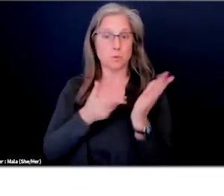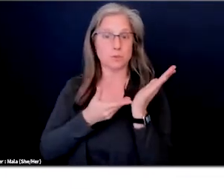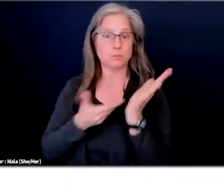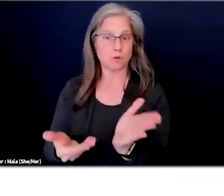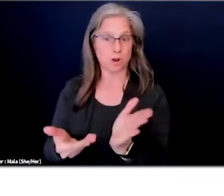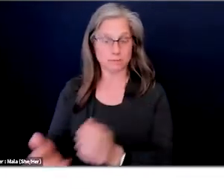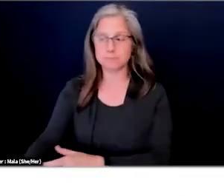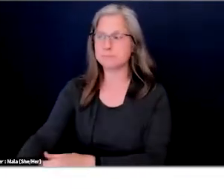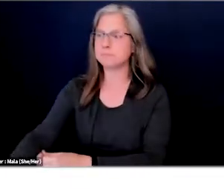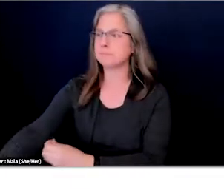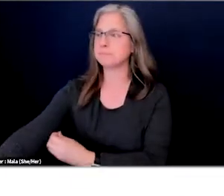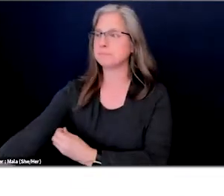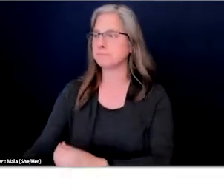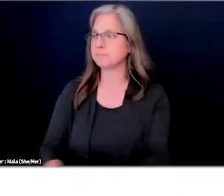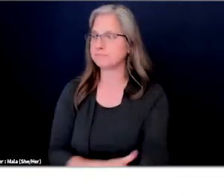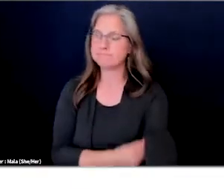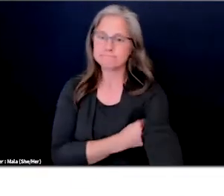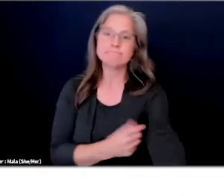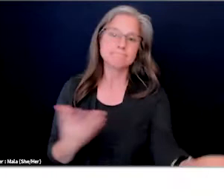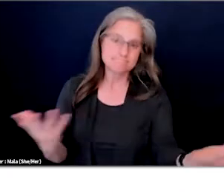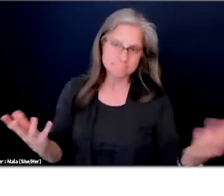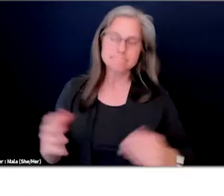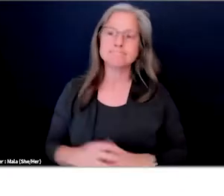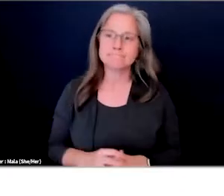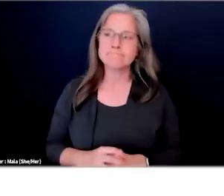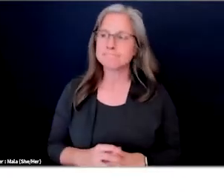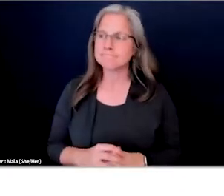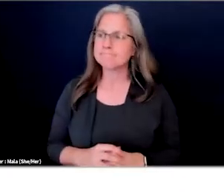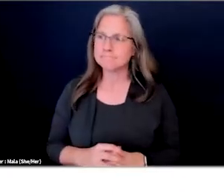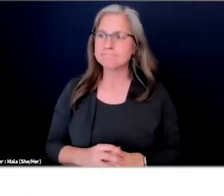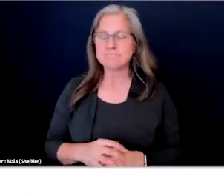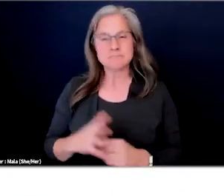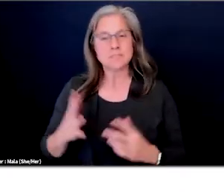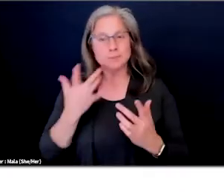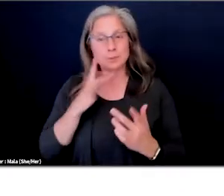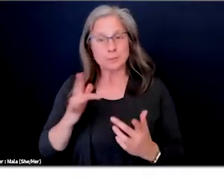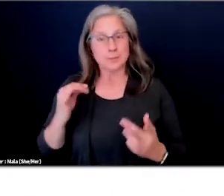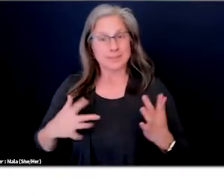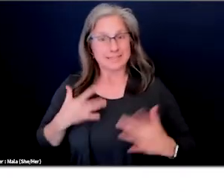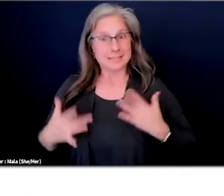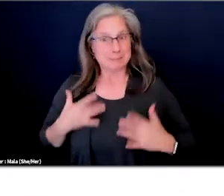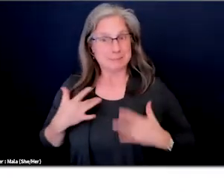and it's fortunately with excitement tonight.